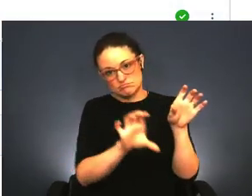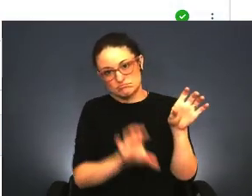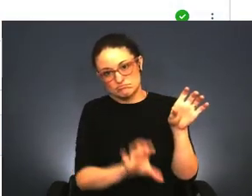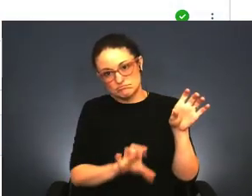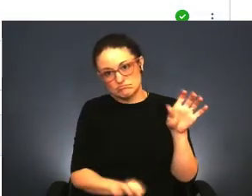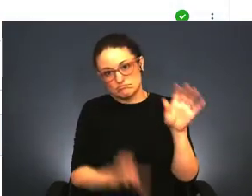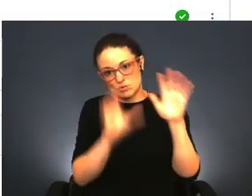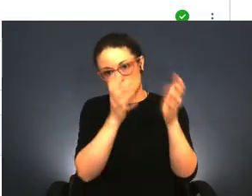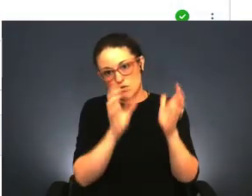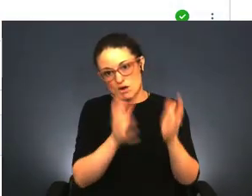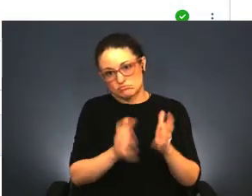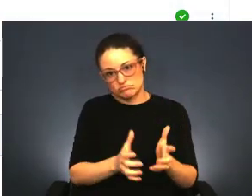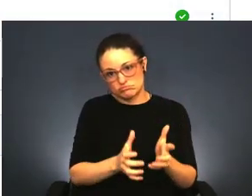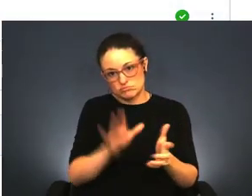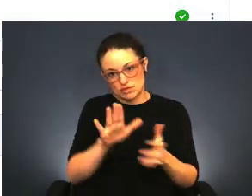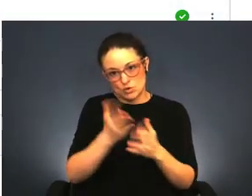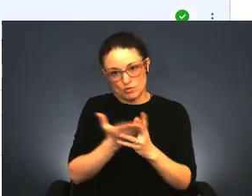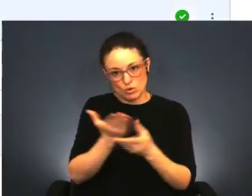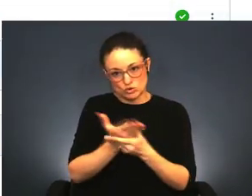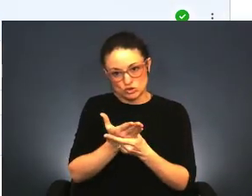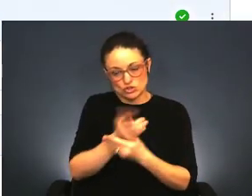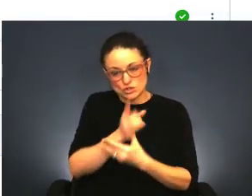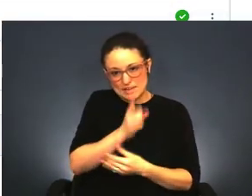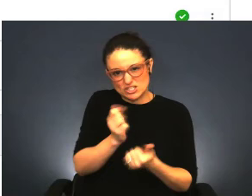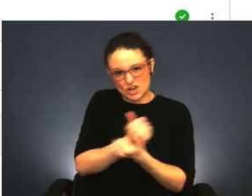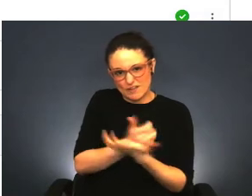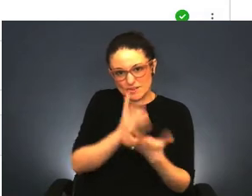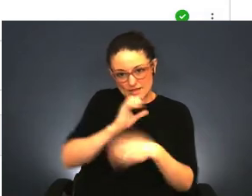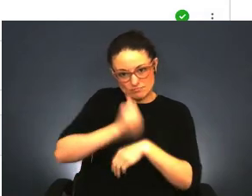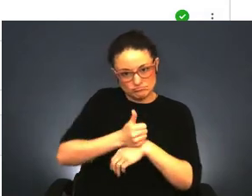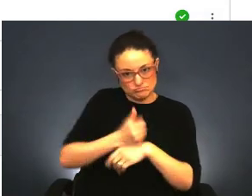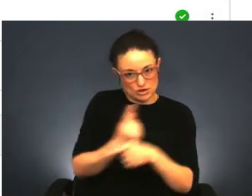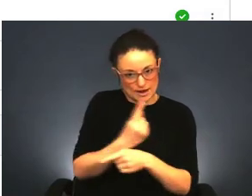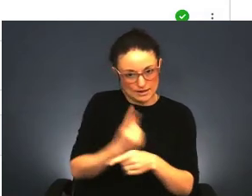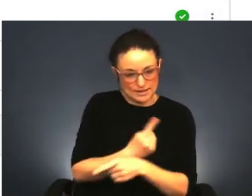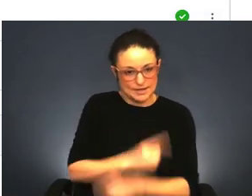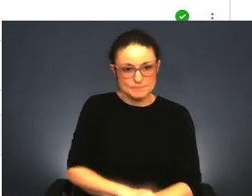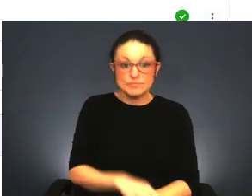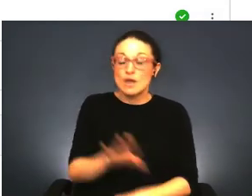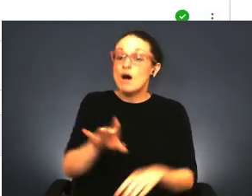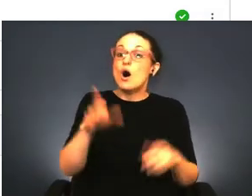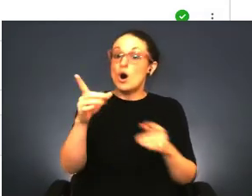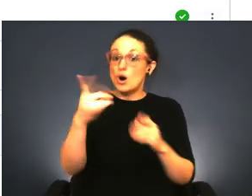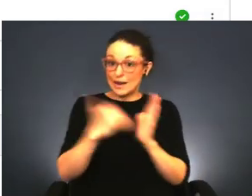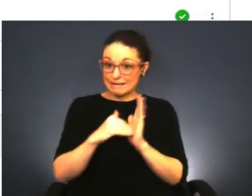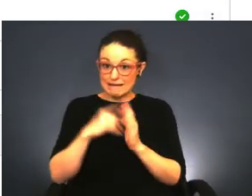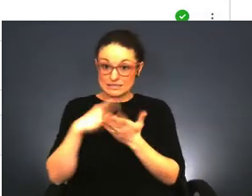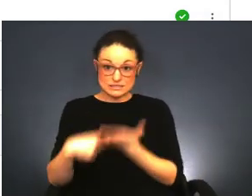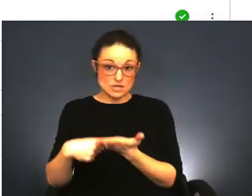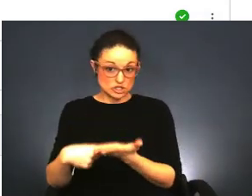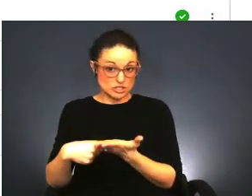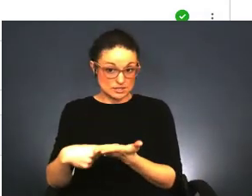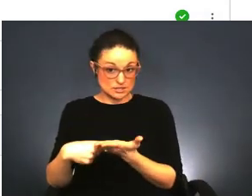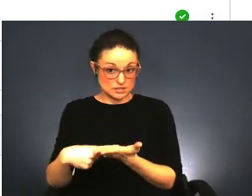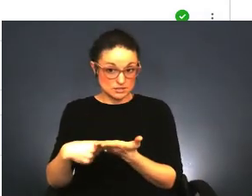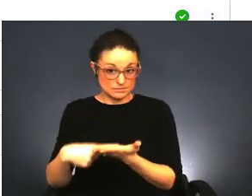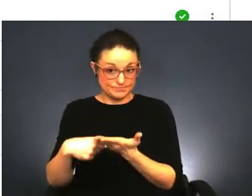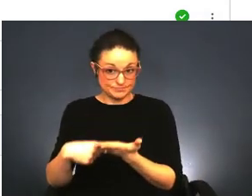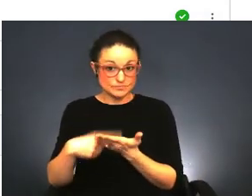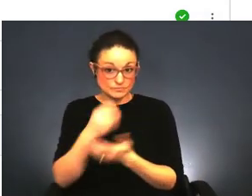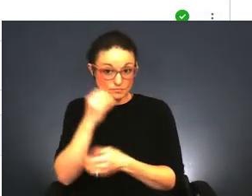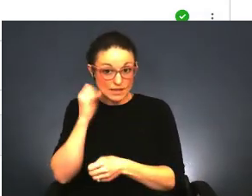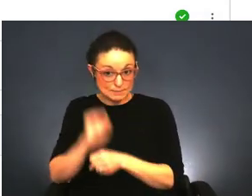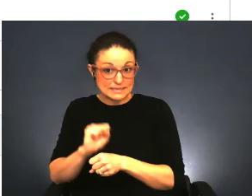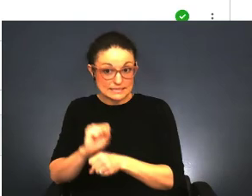in your folders. So one more thing, I told you about discussions also being an assignment. We'll go